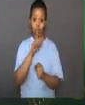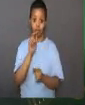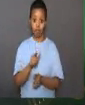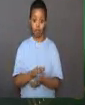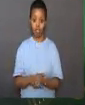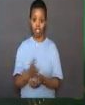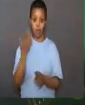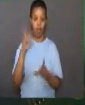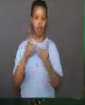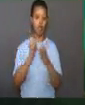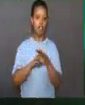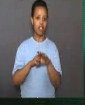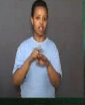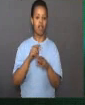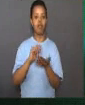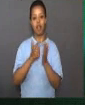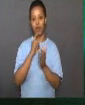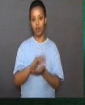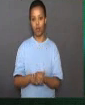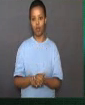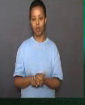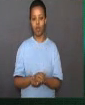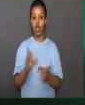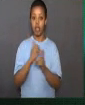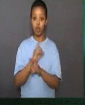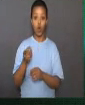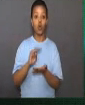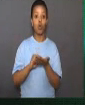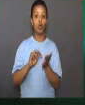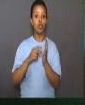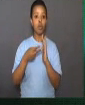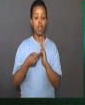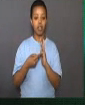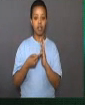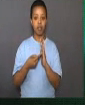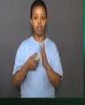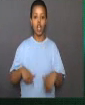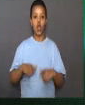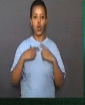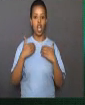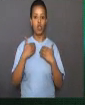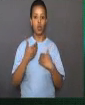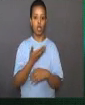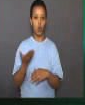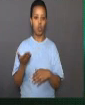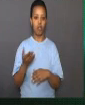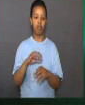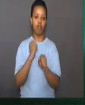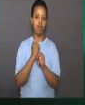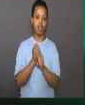earlier lessons? Organic molecules make up living